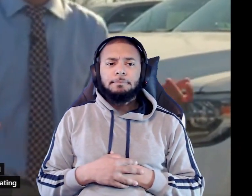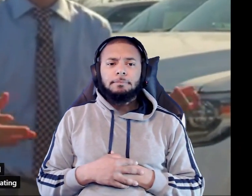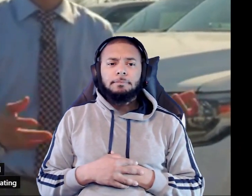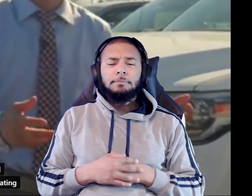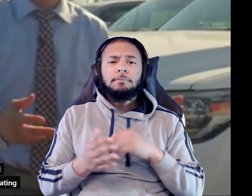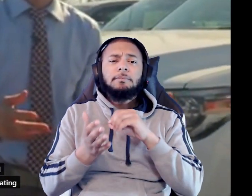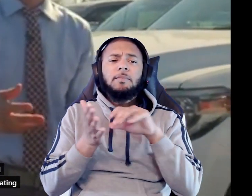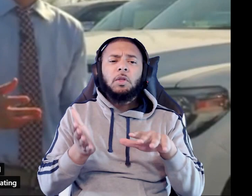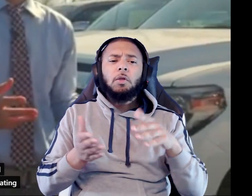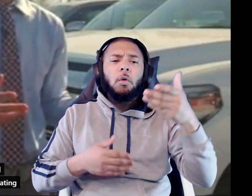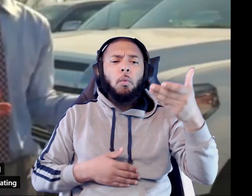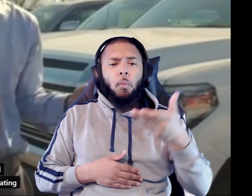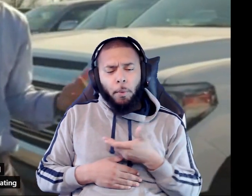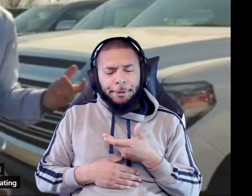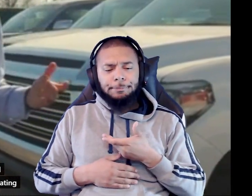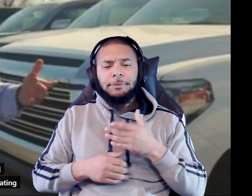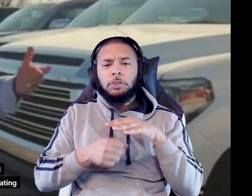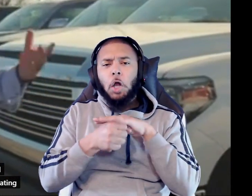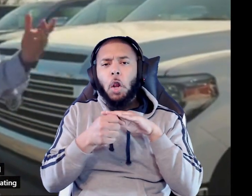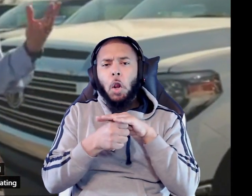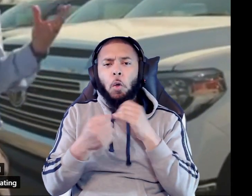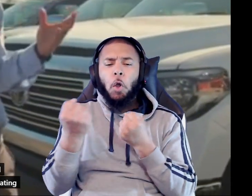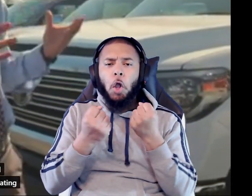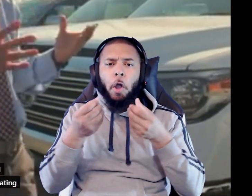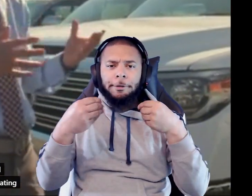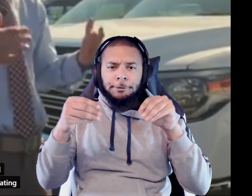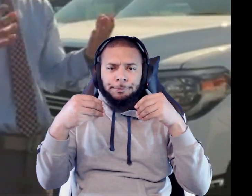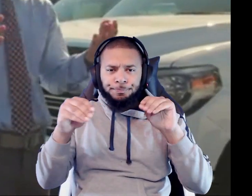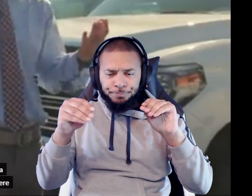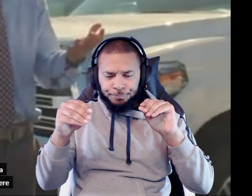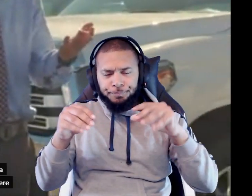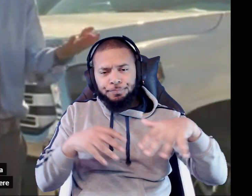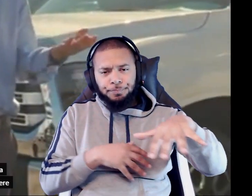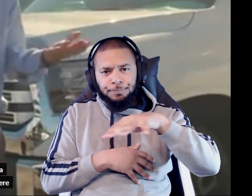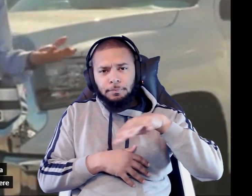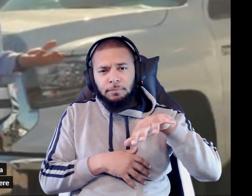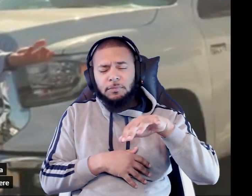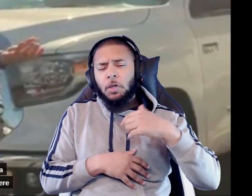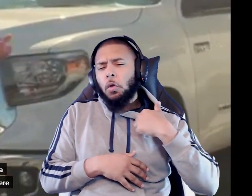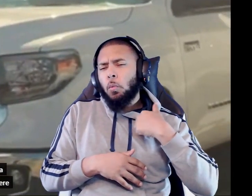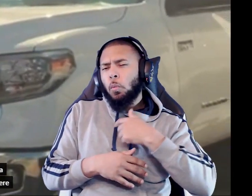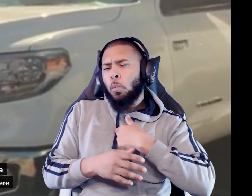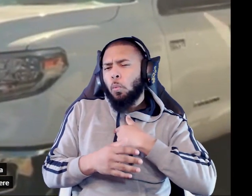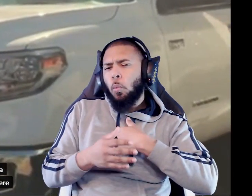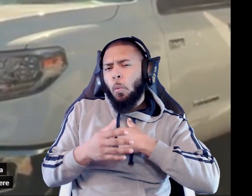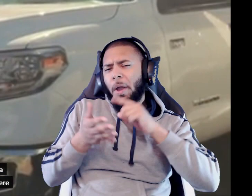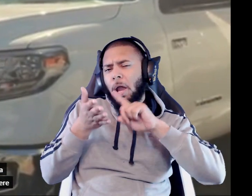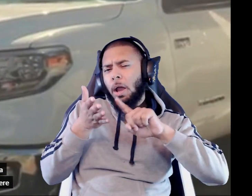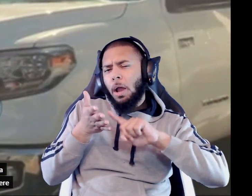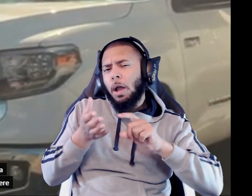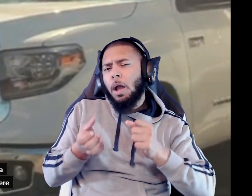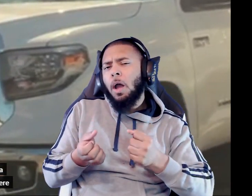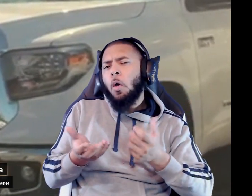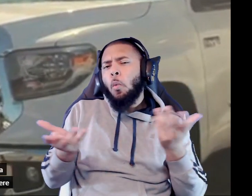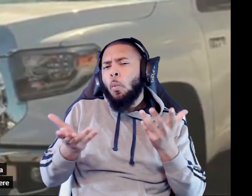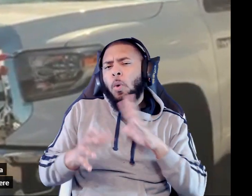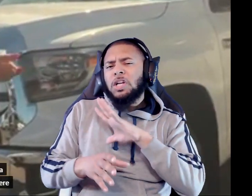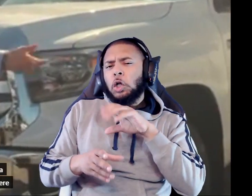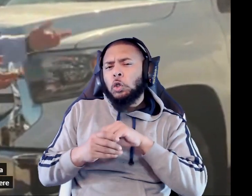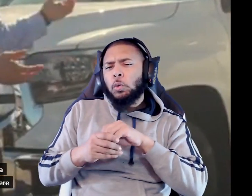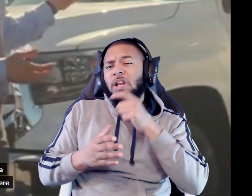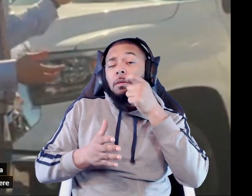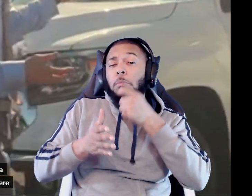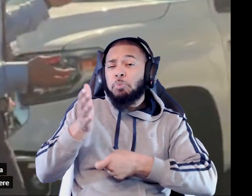Students, welcome to the local car dealership, where we're investigating what all goes into the price of a